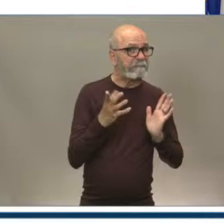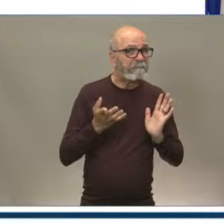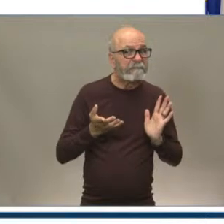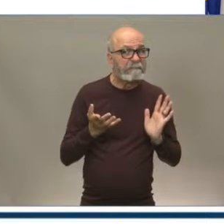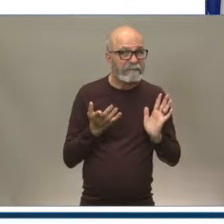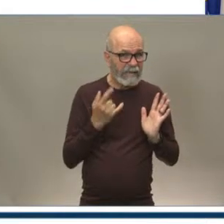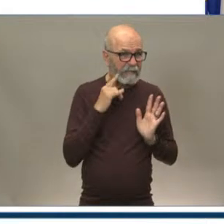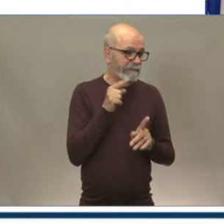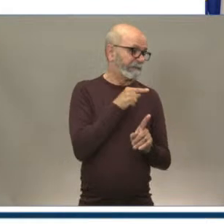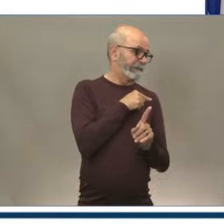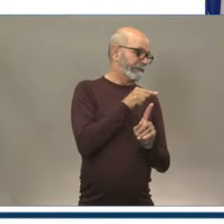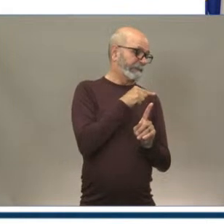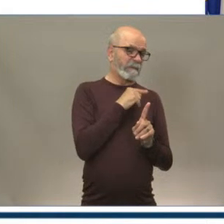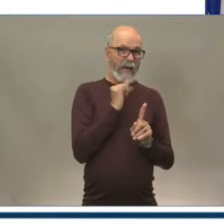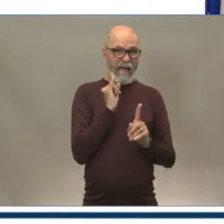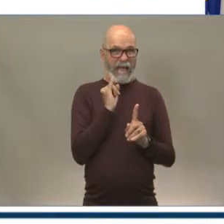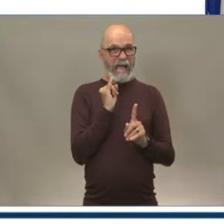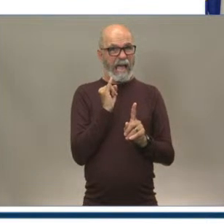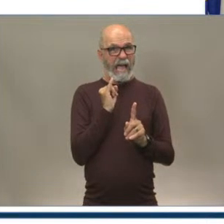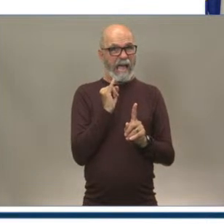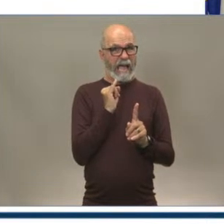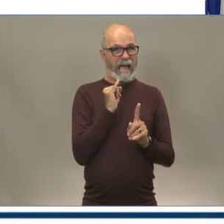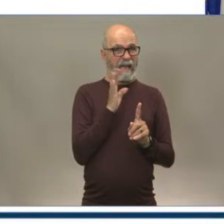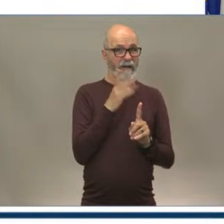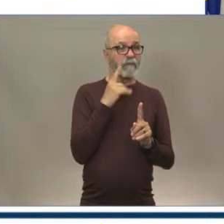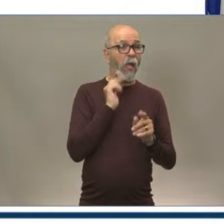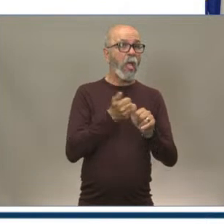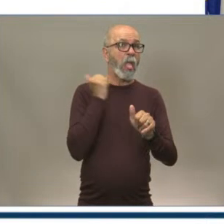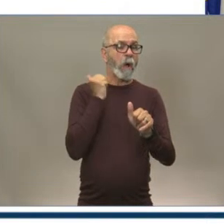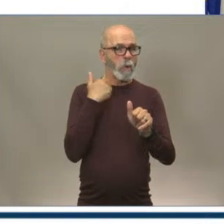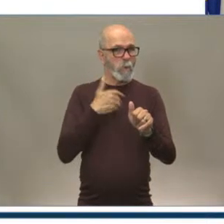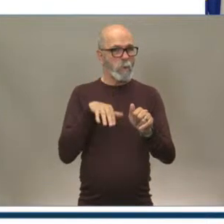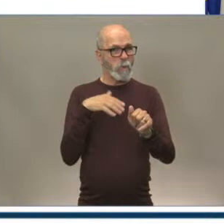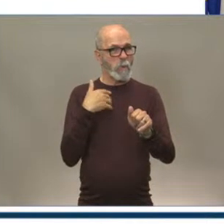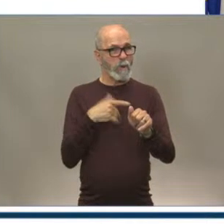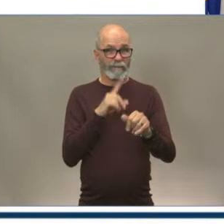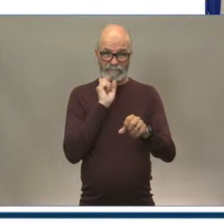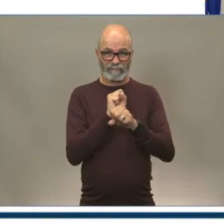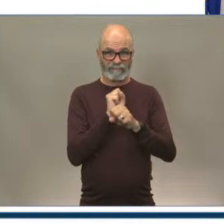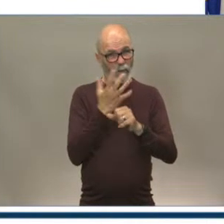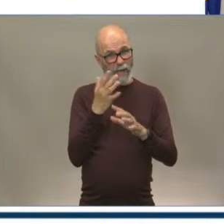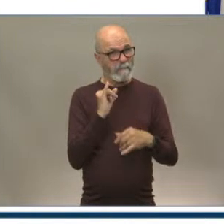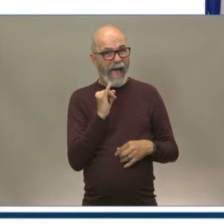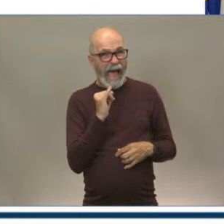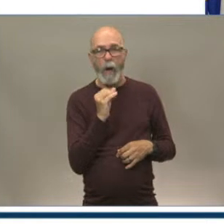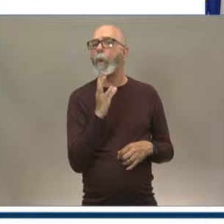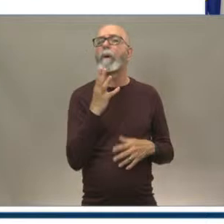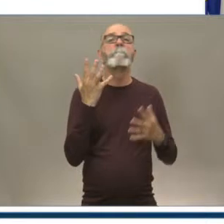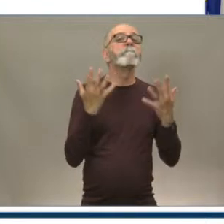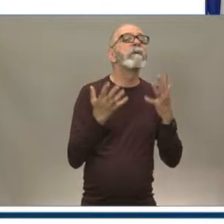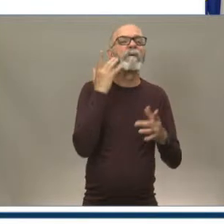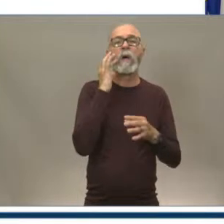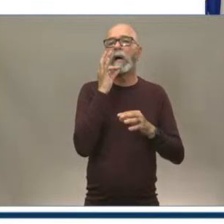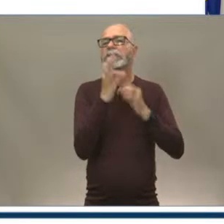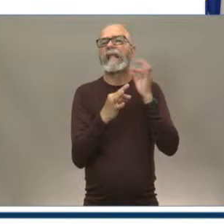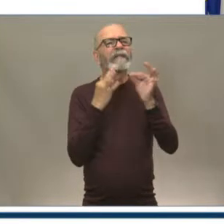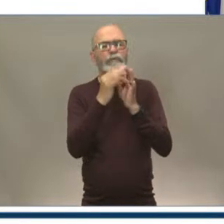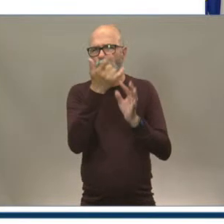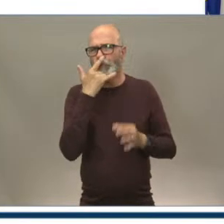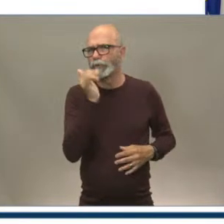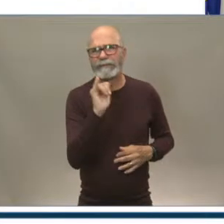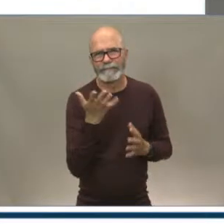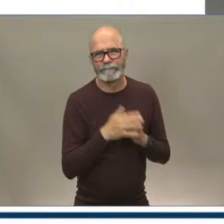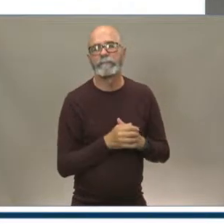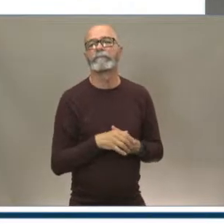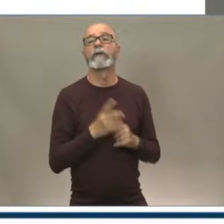is out there. If we have this backlog, Dr. Strang, how bad? I mean, what's the world look like now? We know we